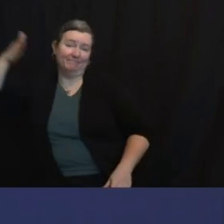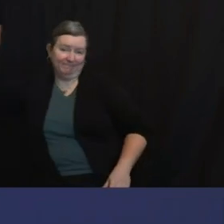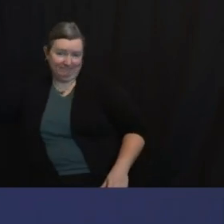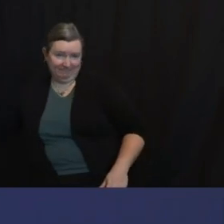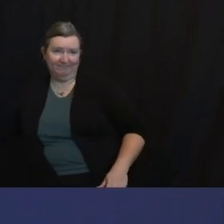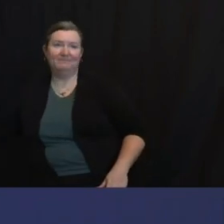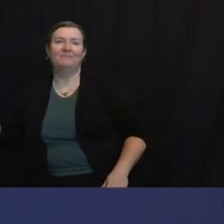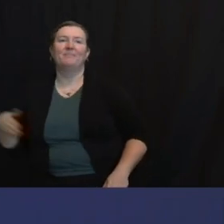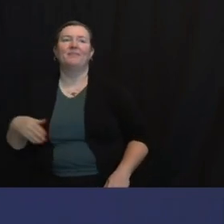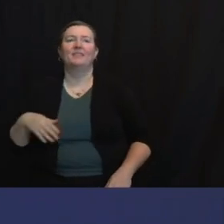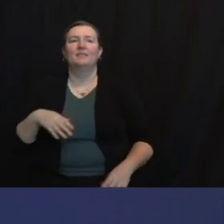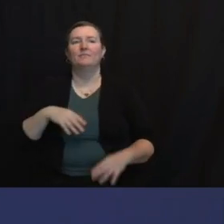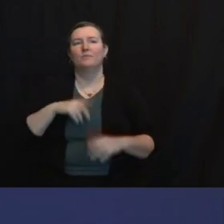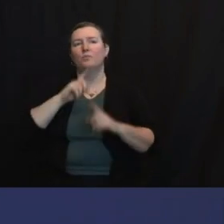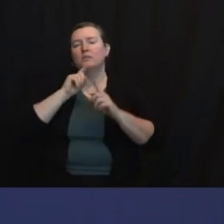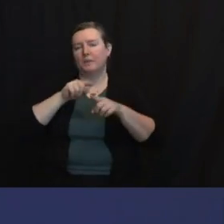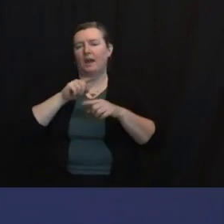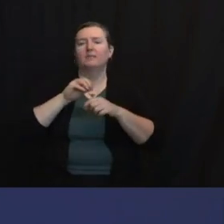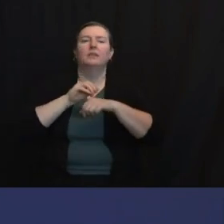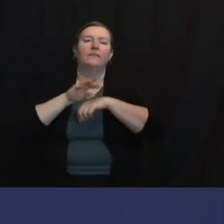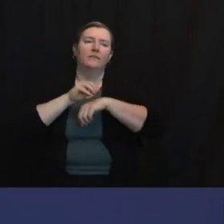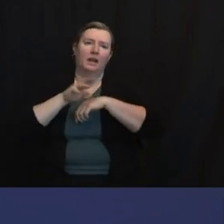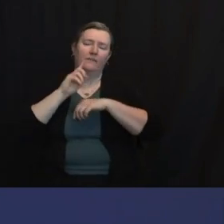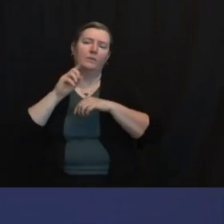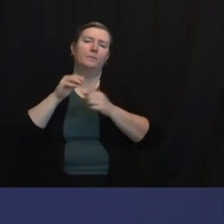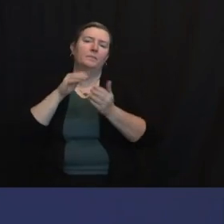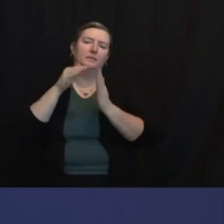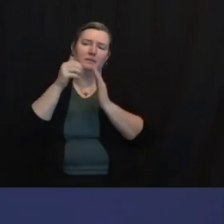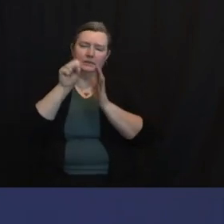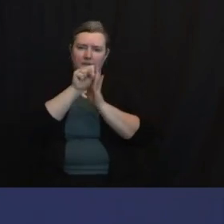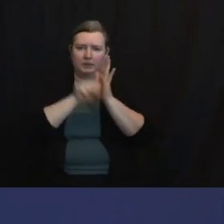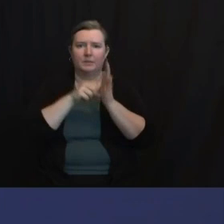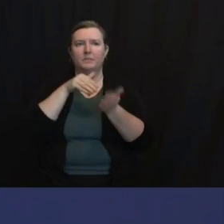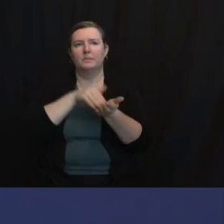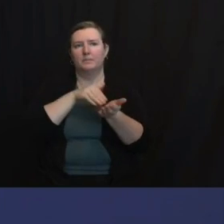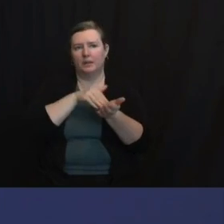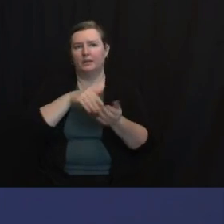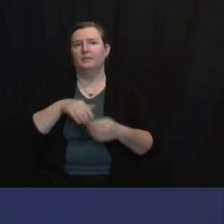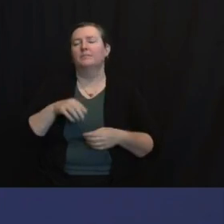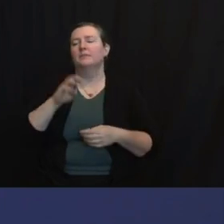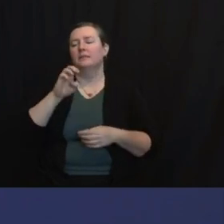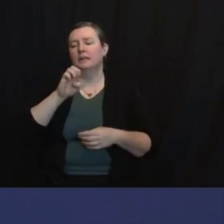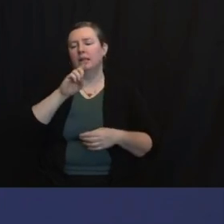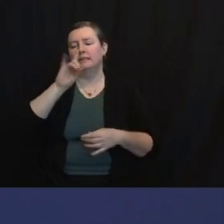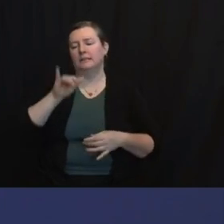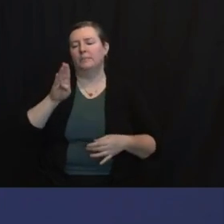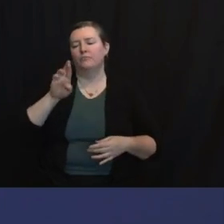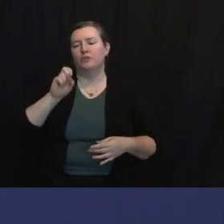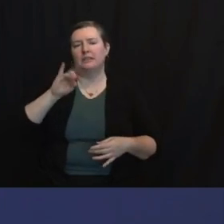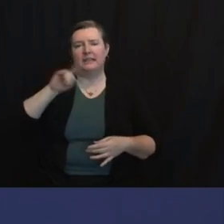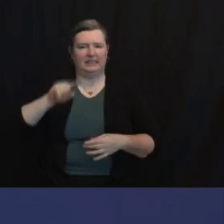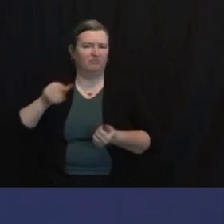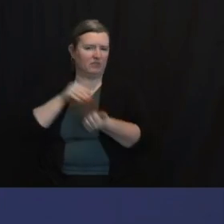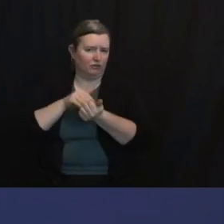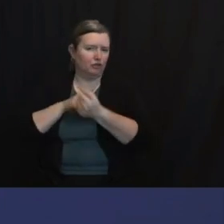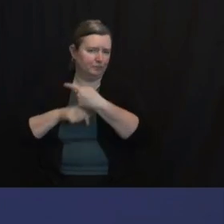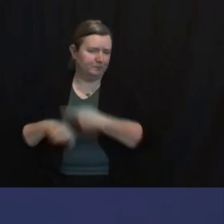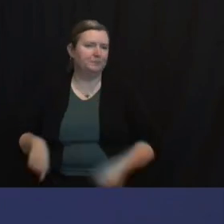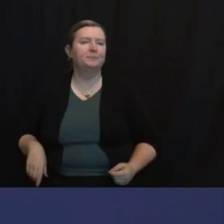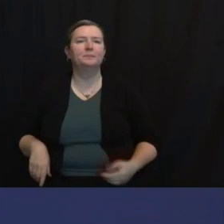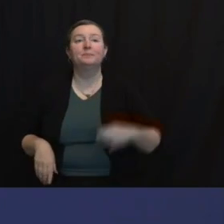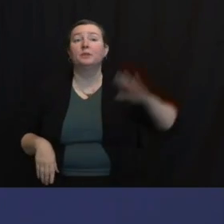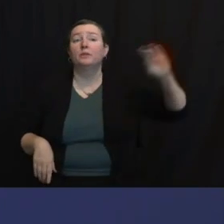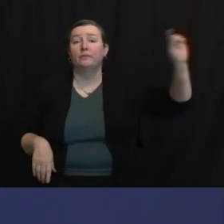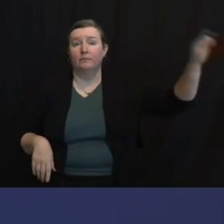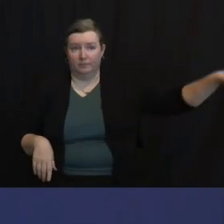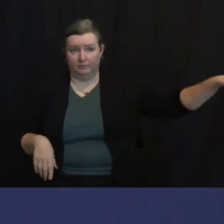former state epidemiologist, Dr. Eddie McBresnitz. And to my far left, another guy who